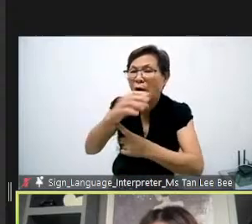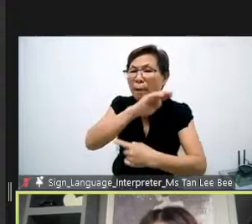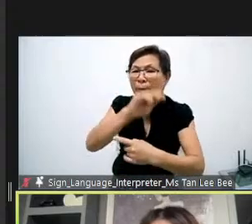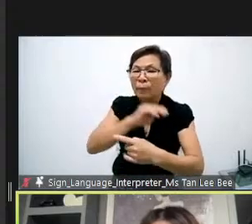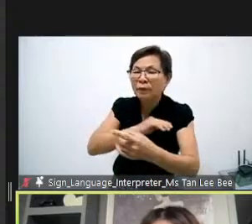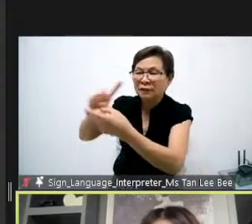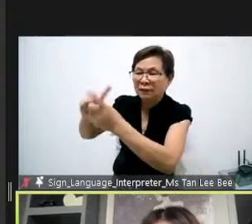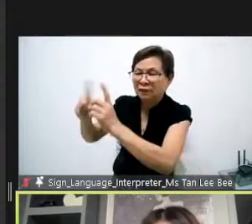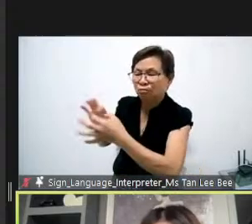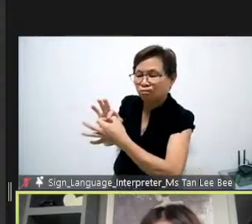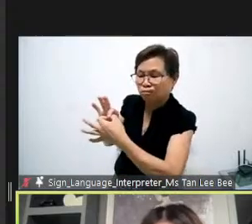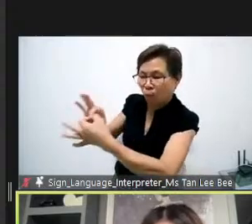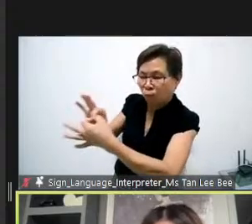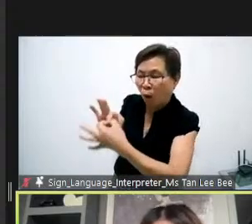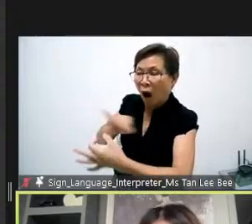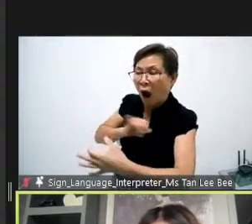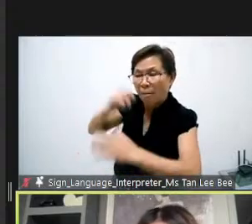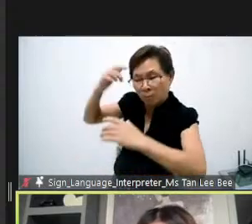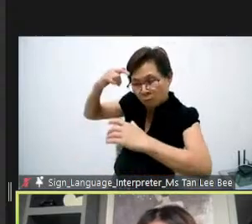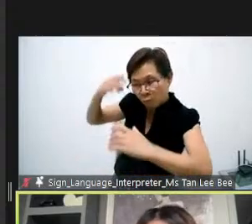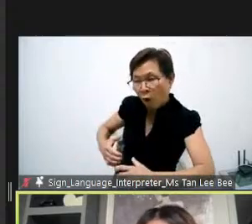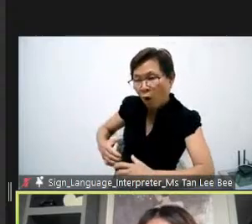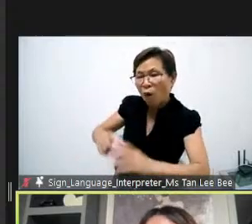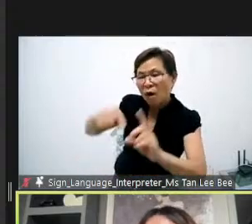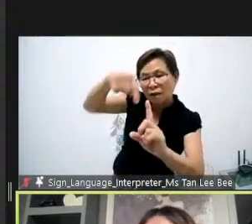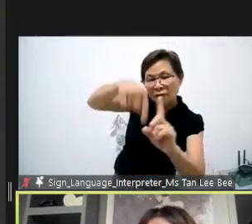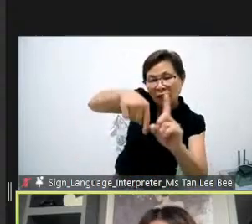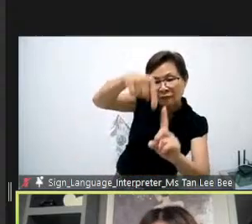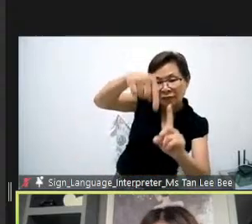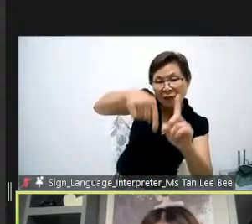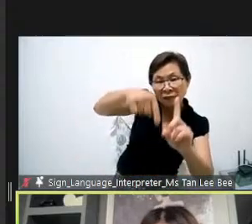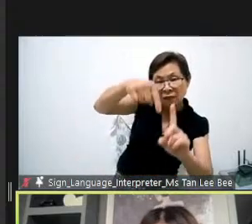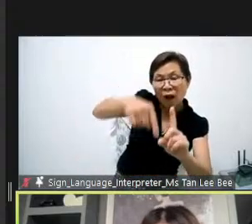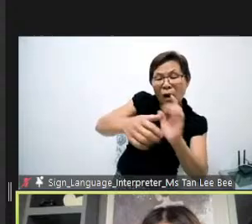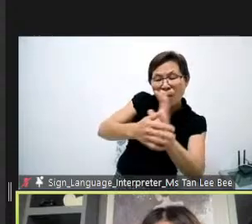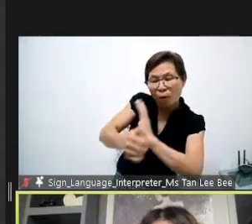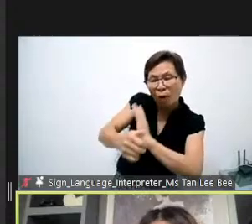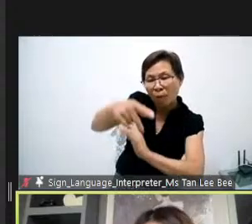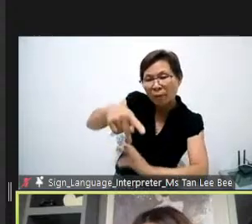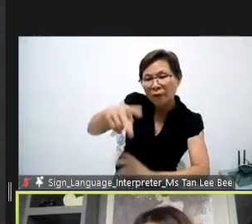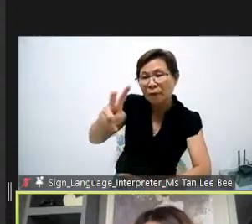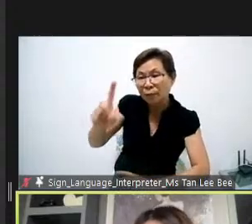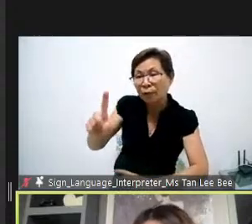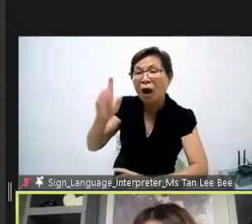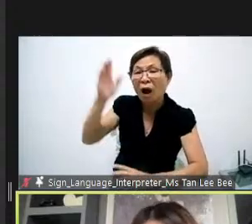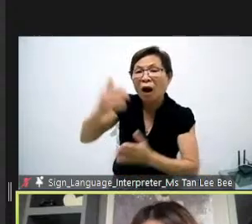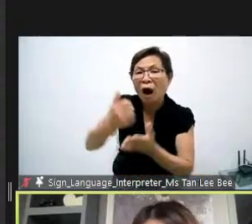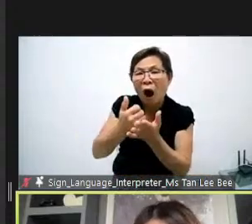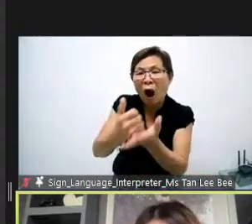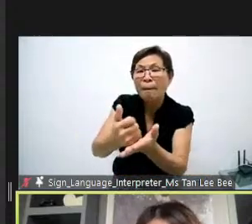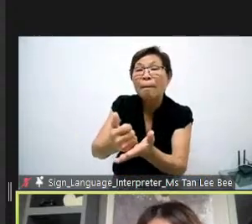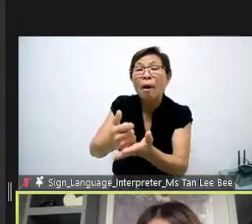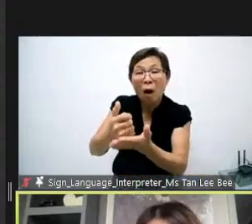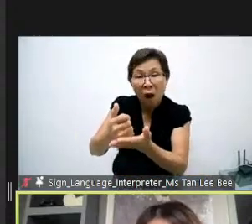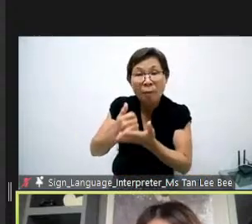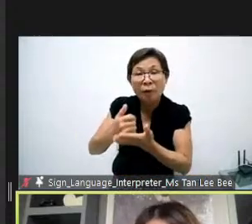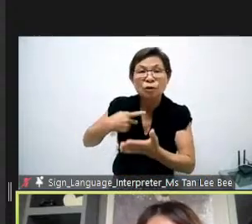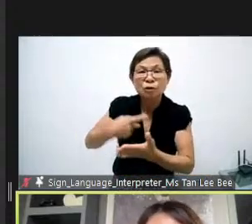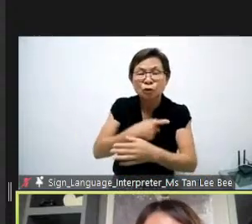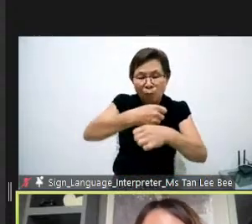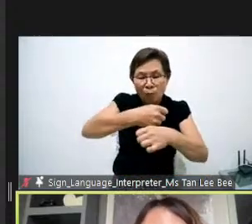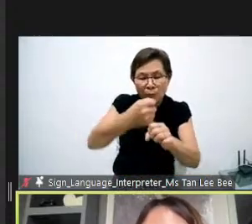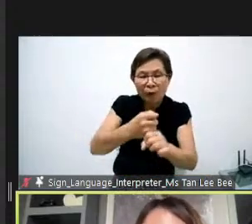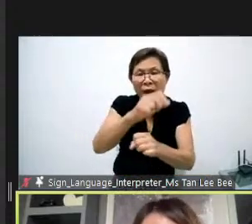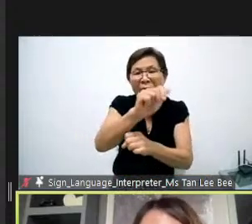Digital. And I am confident that the data set prepared by potential PWDs will help us develop the smart AI